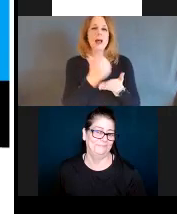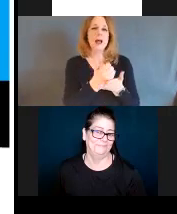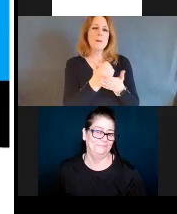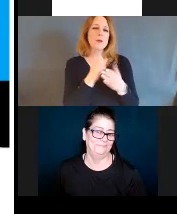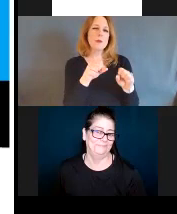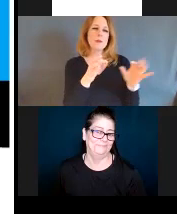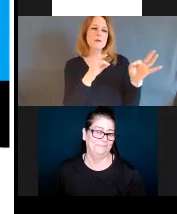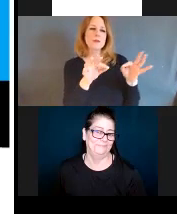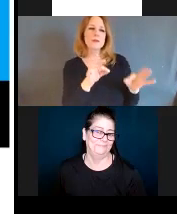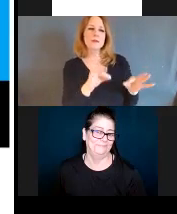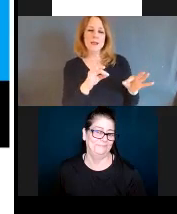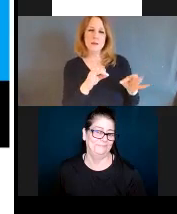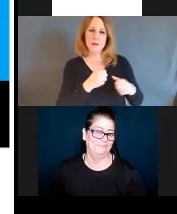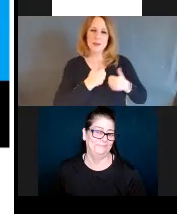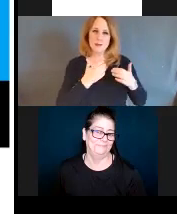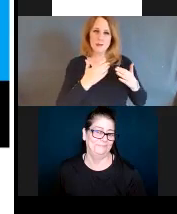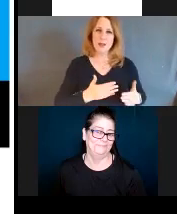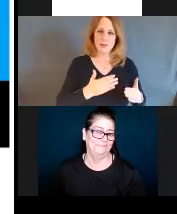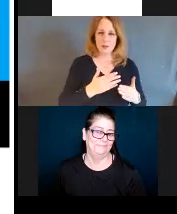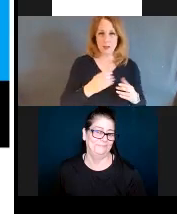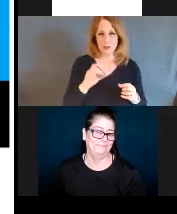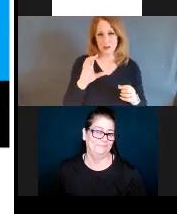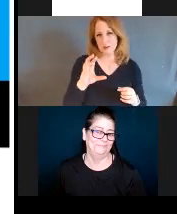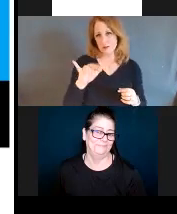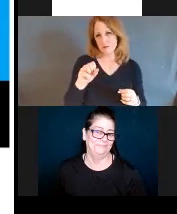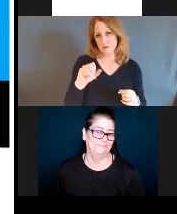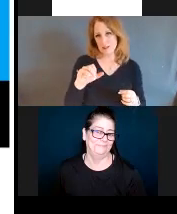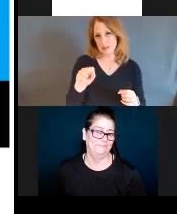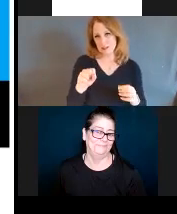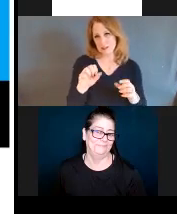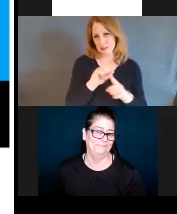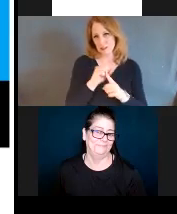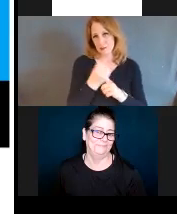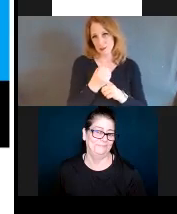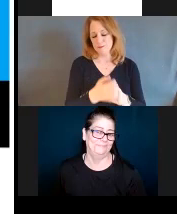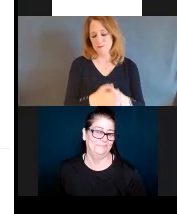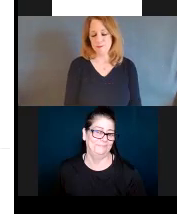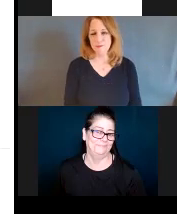and talk through it with a survivor if in a crisis situation if you need to.